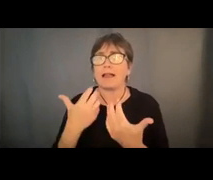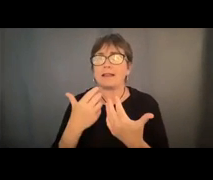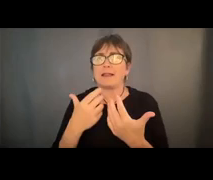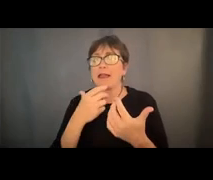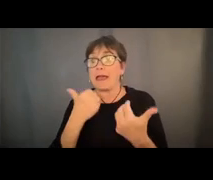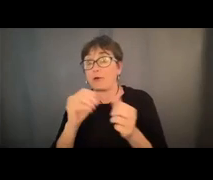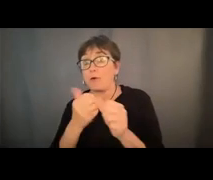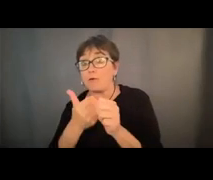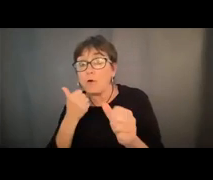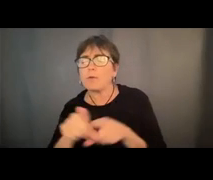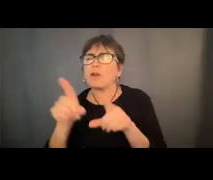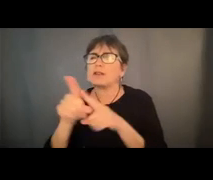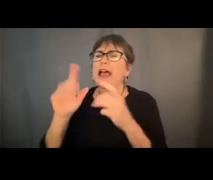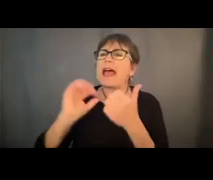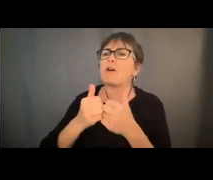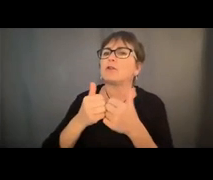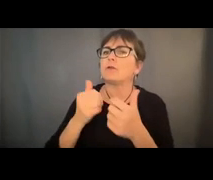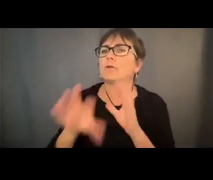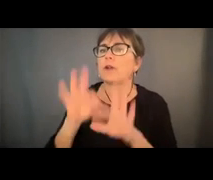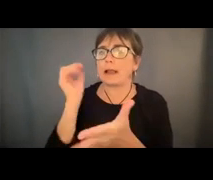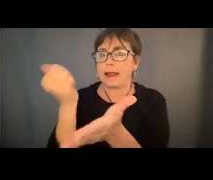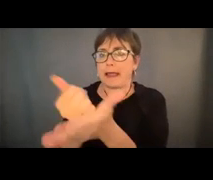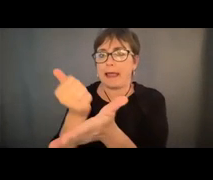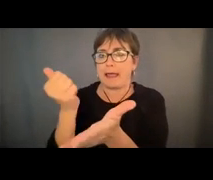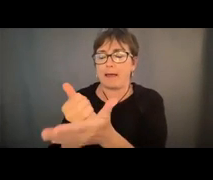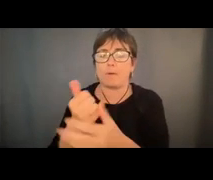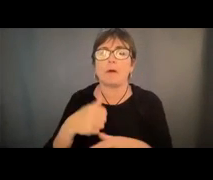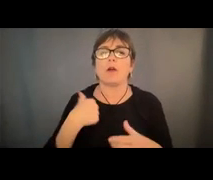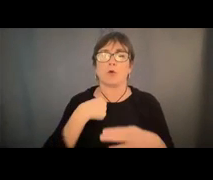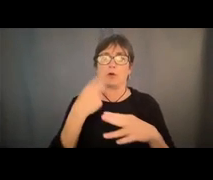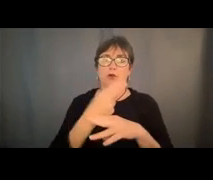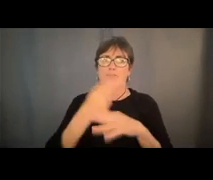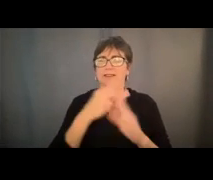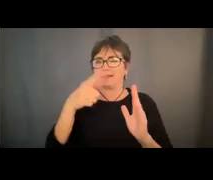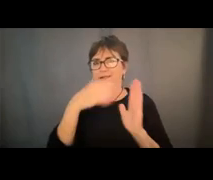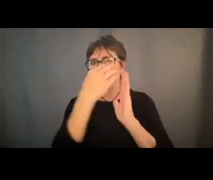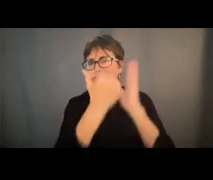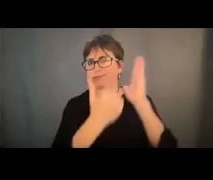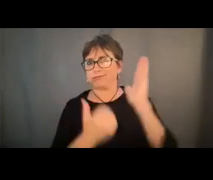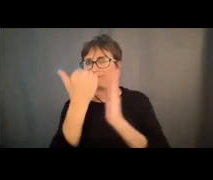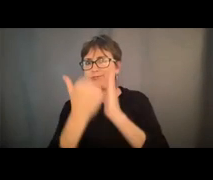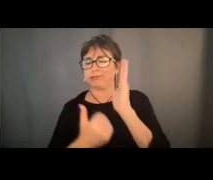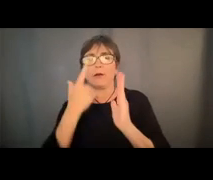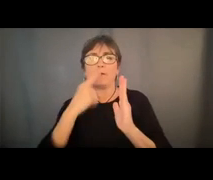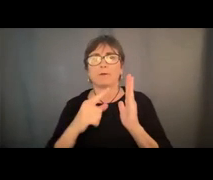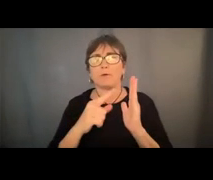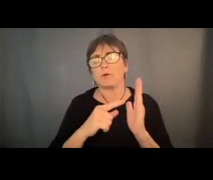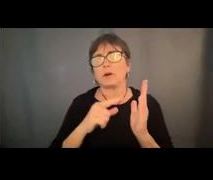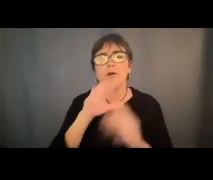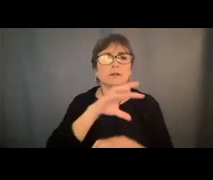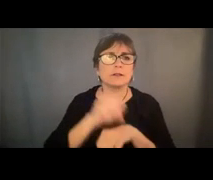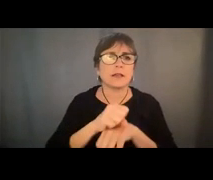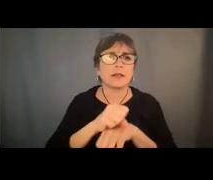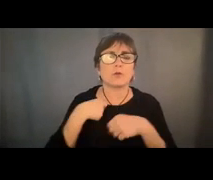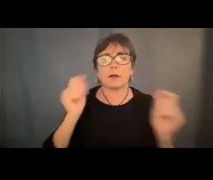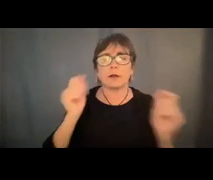We use this calendar to schedule our blogs, our newsletters. We try to do webinars with them, and